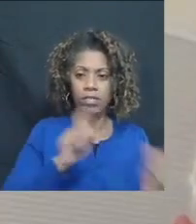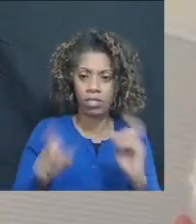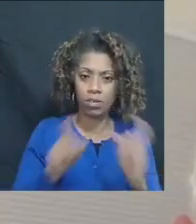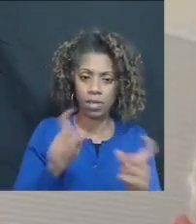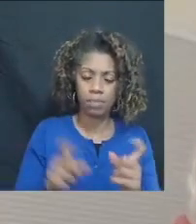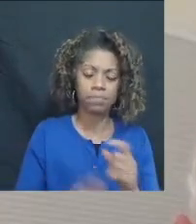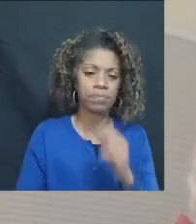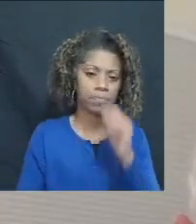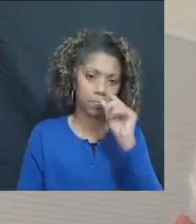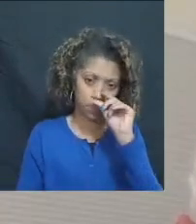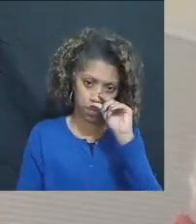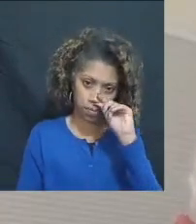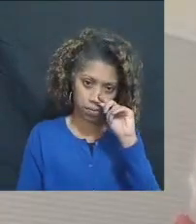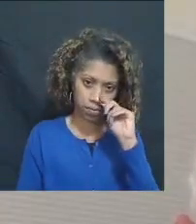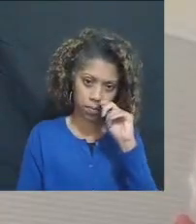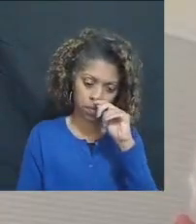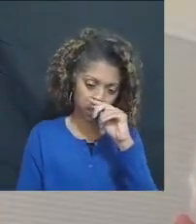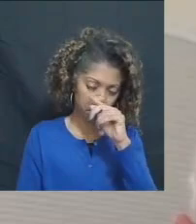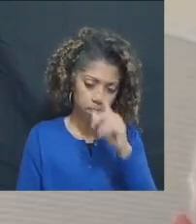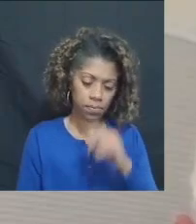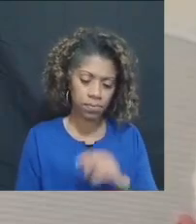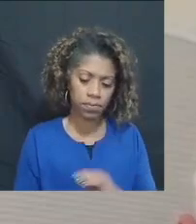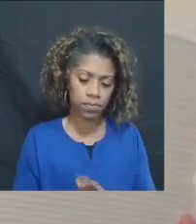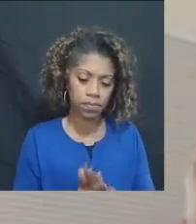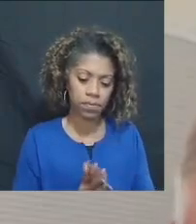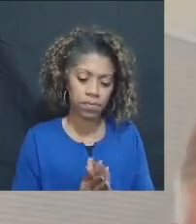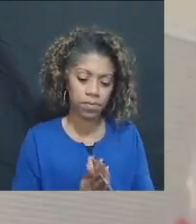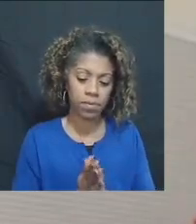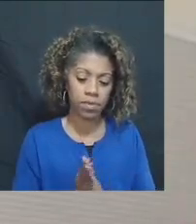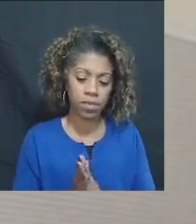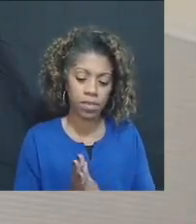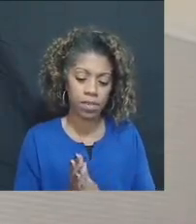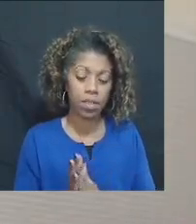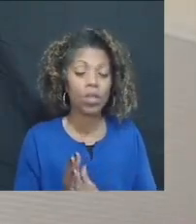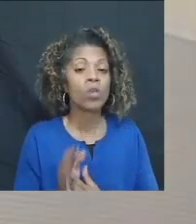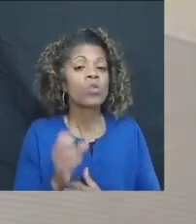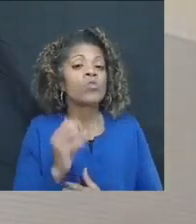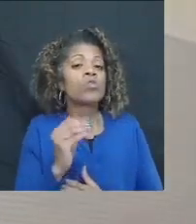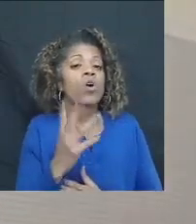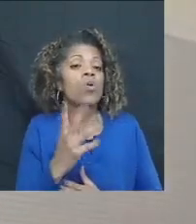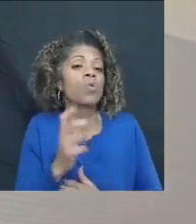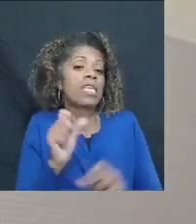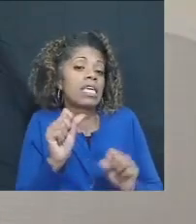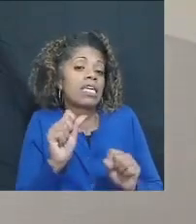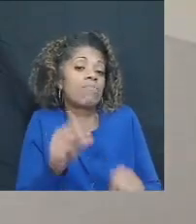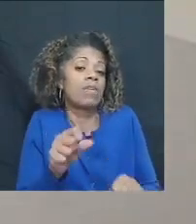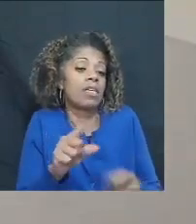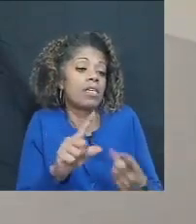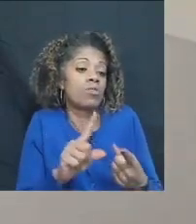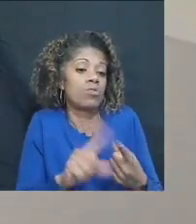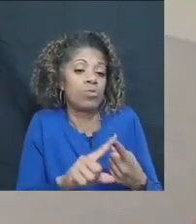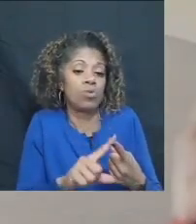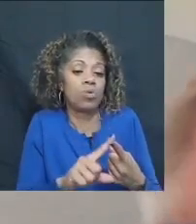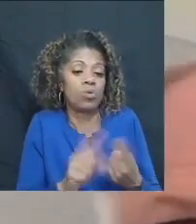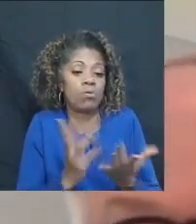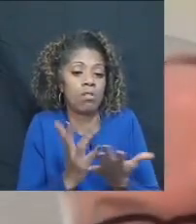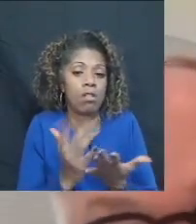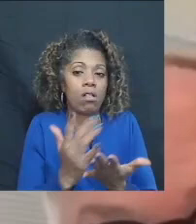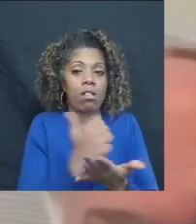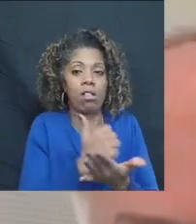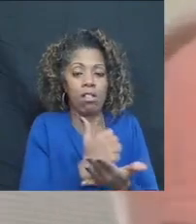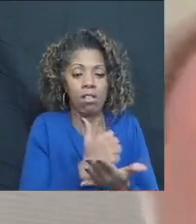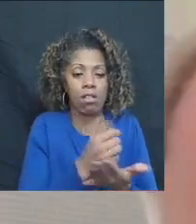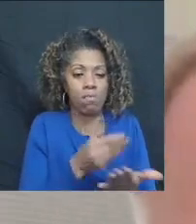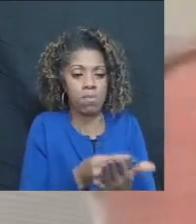Our ability to bring funds in was growing in leaps and bounds. But we also, with that comes great